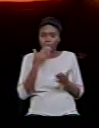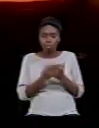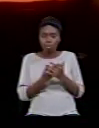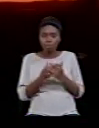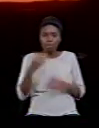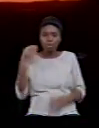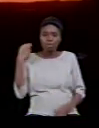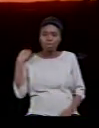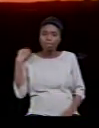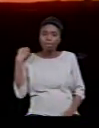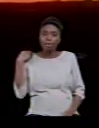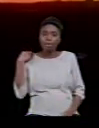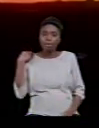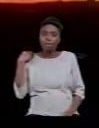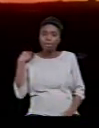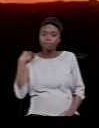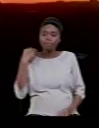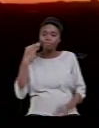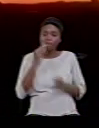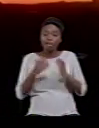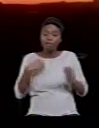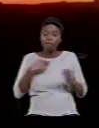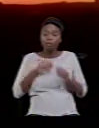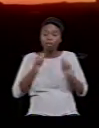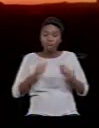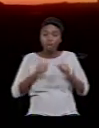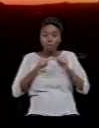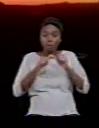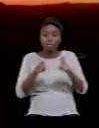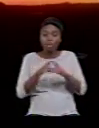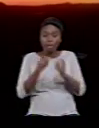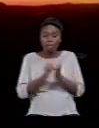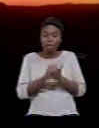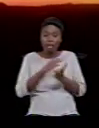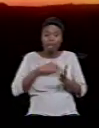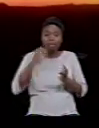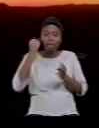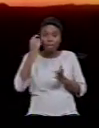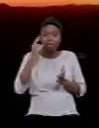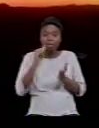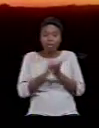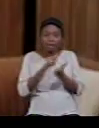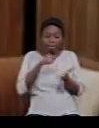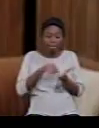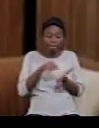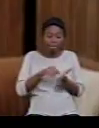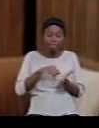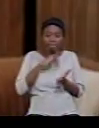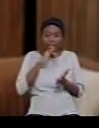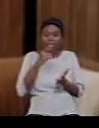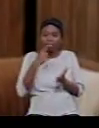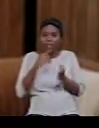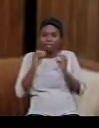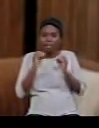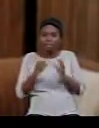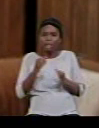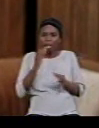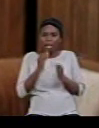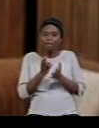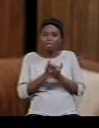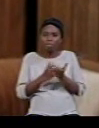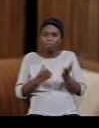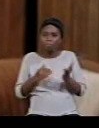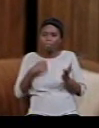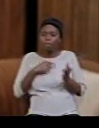Master." If we could continue like that and understand that this is a chief, if something is delayed, if he's